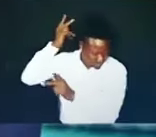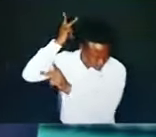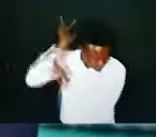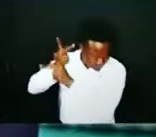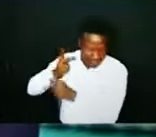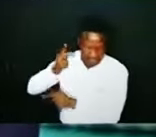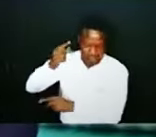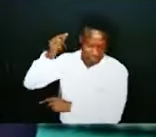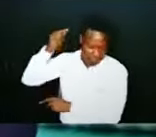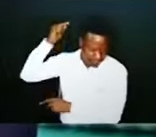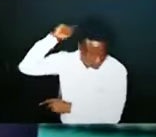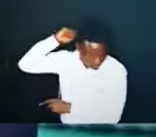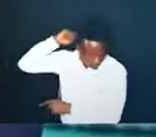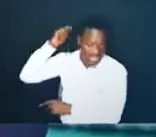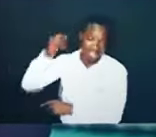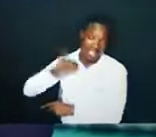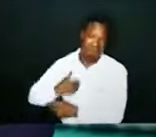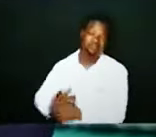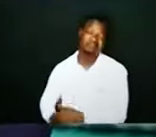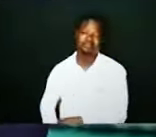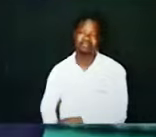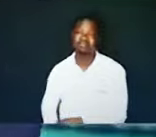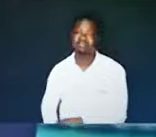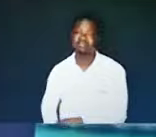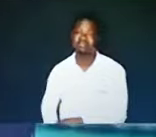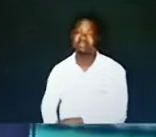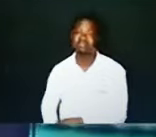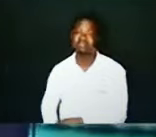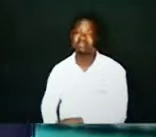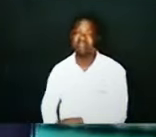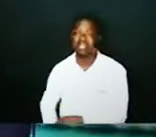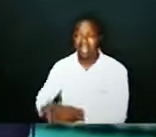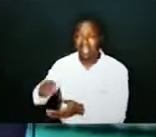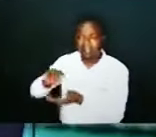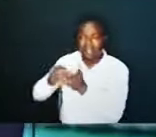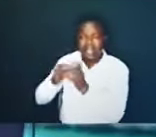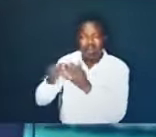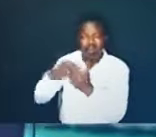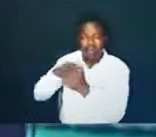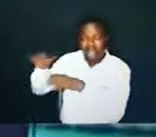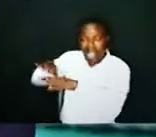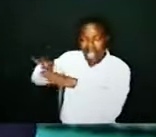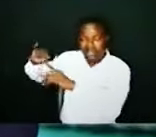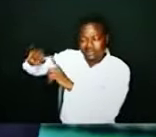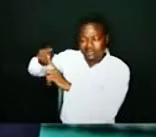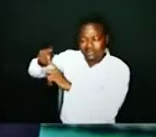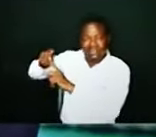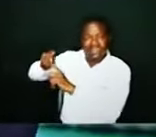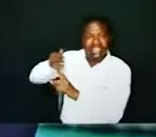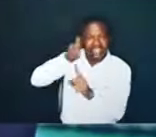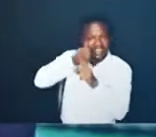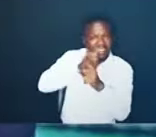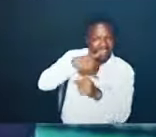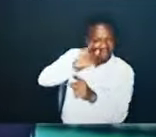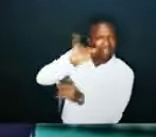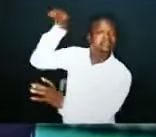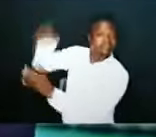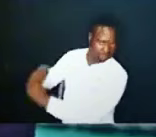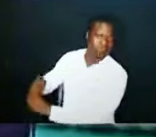temple. As if to say that we are part of the worship in Jerusalem.